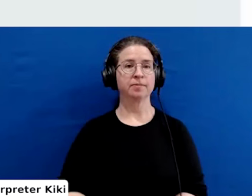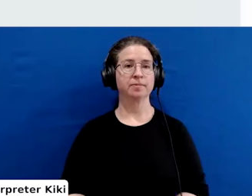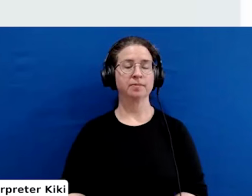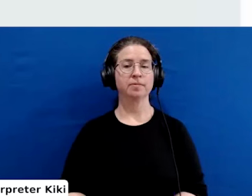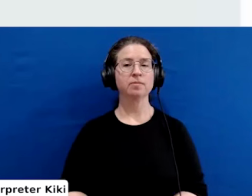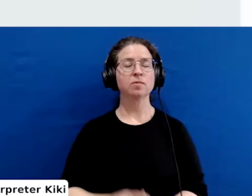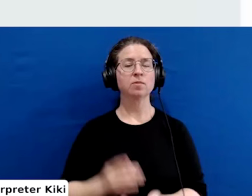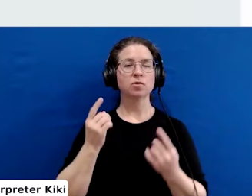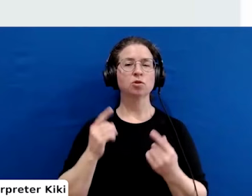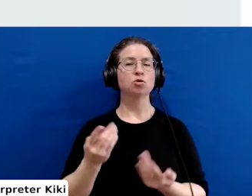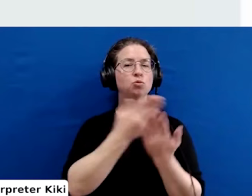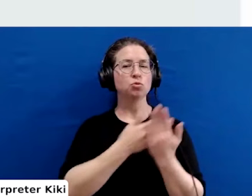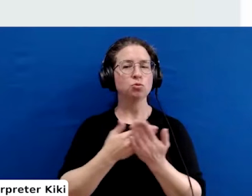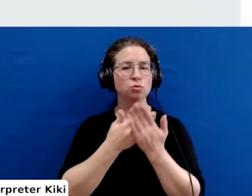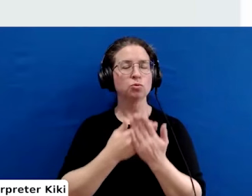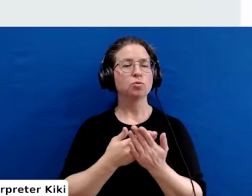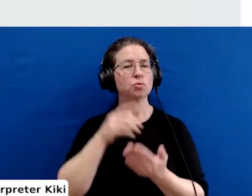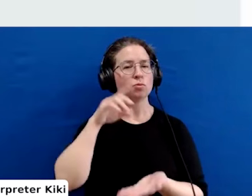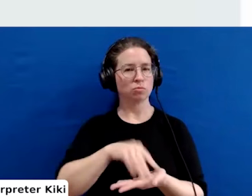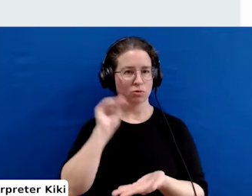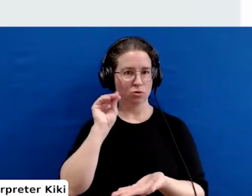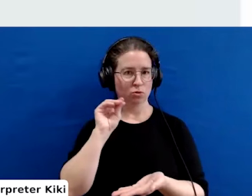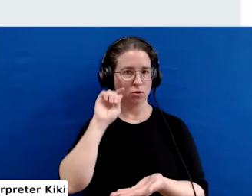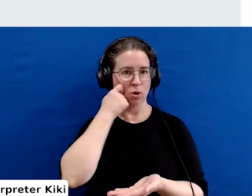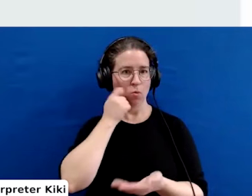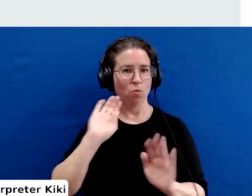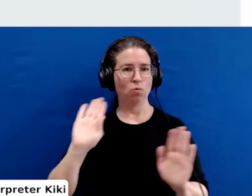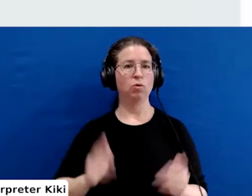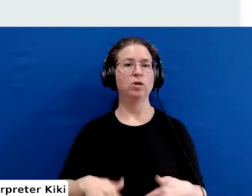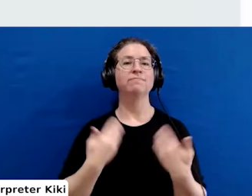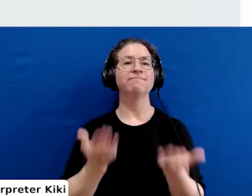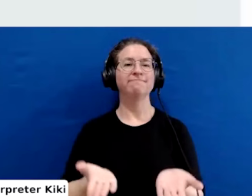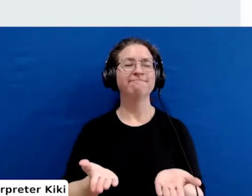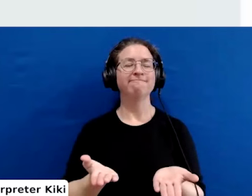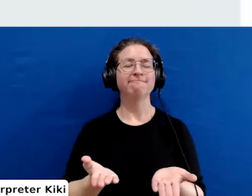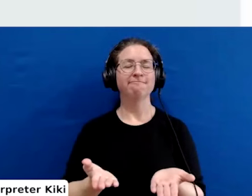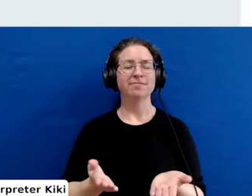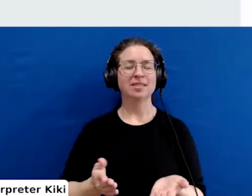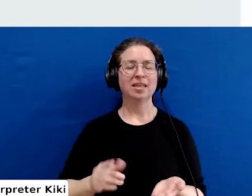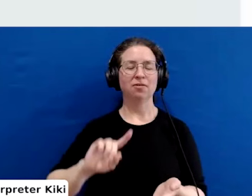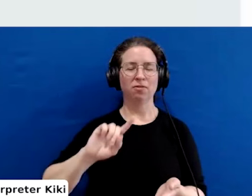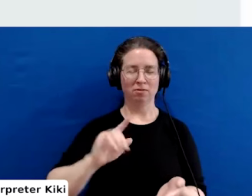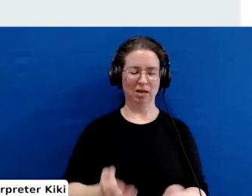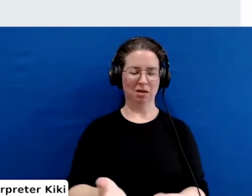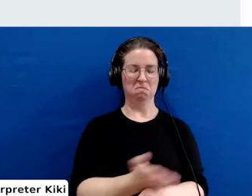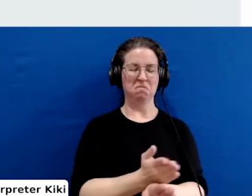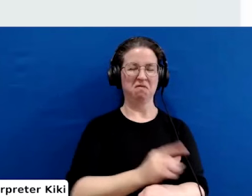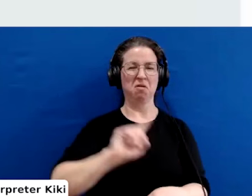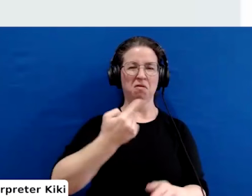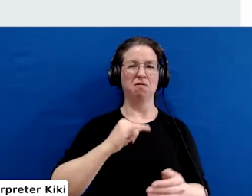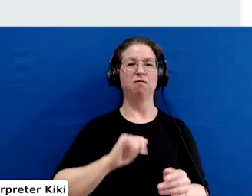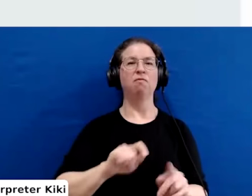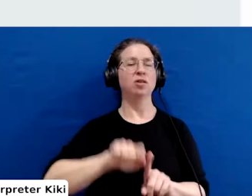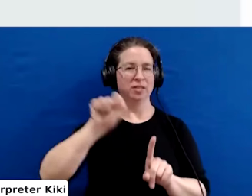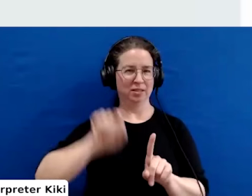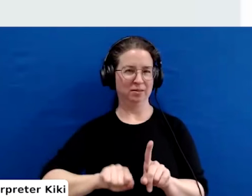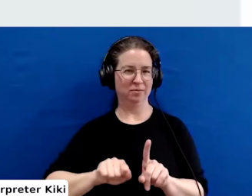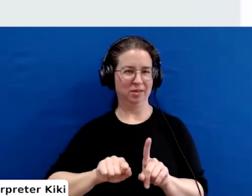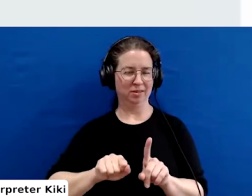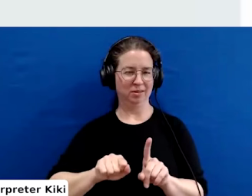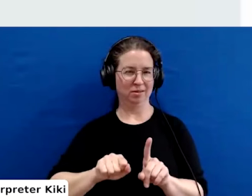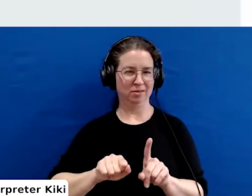advance of the commencement of your first semester of study. Once you've provided all your required documents, which includes your proof